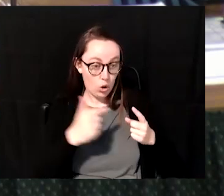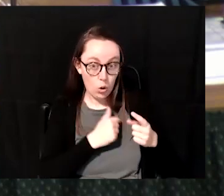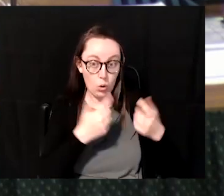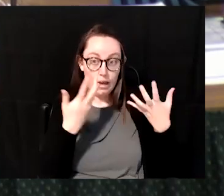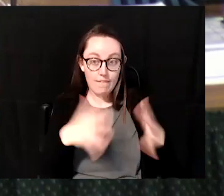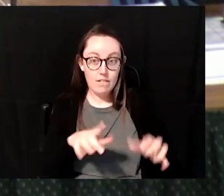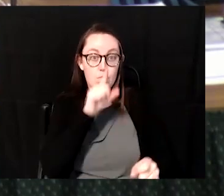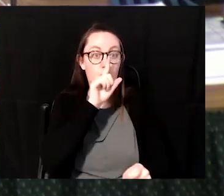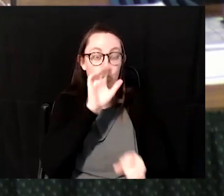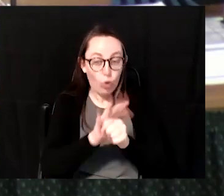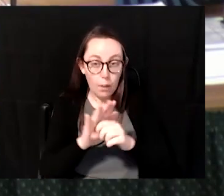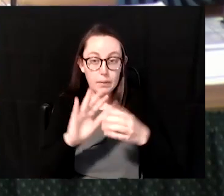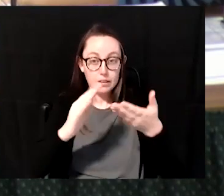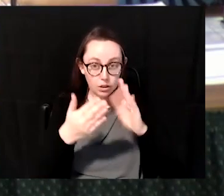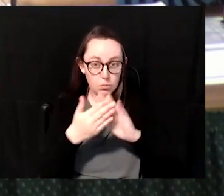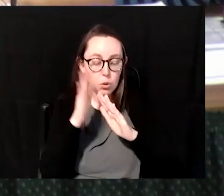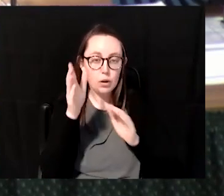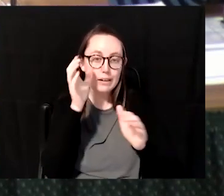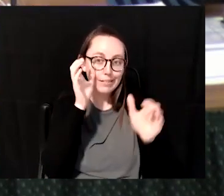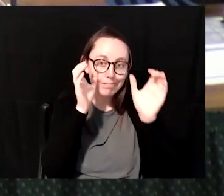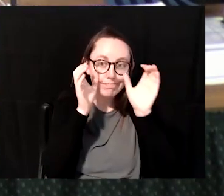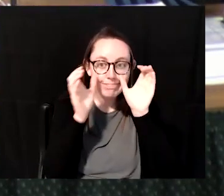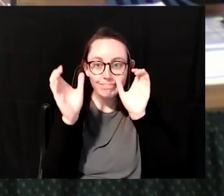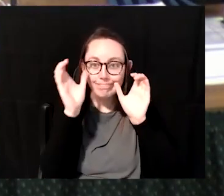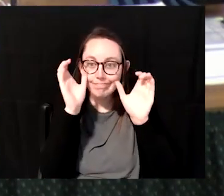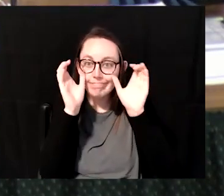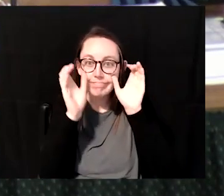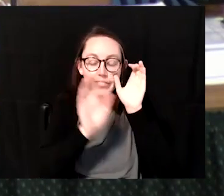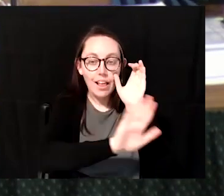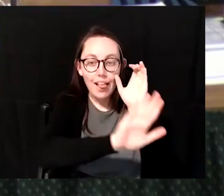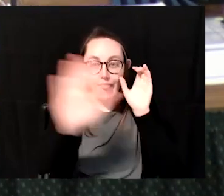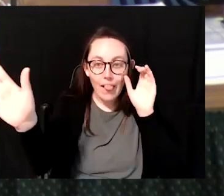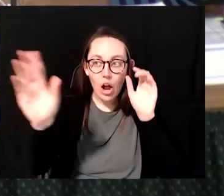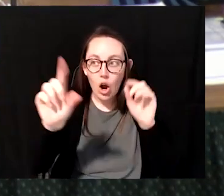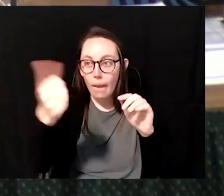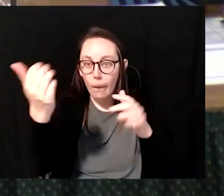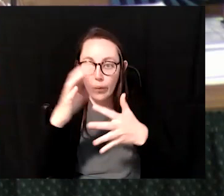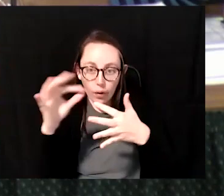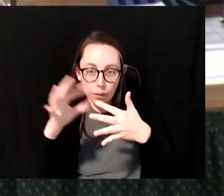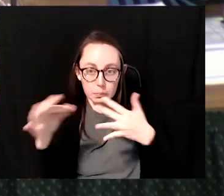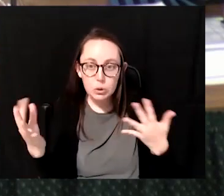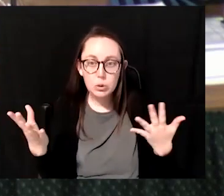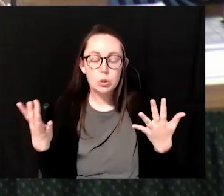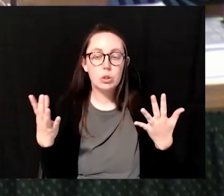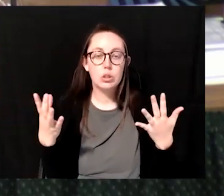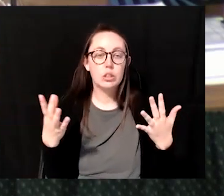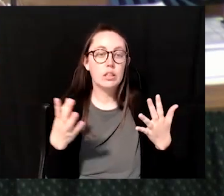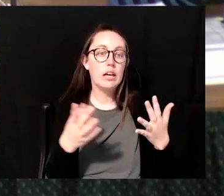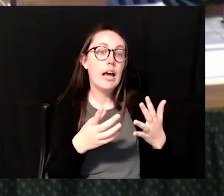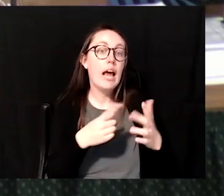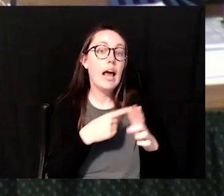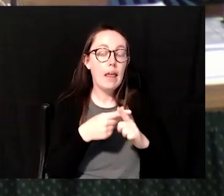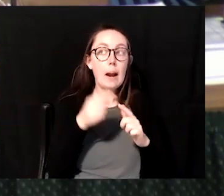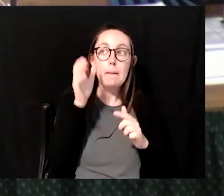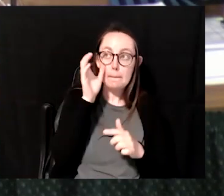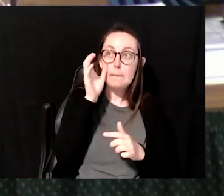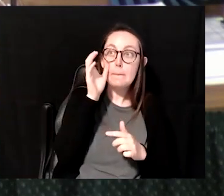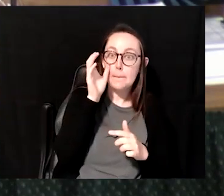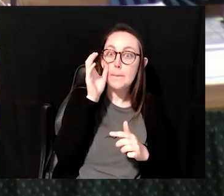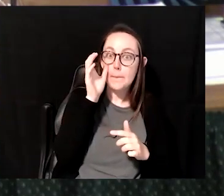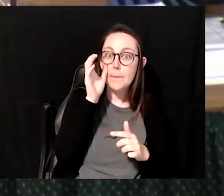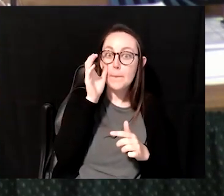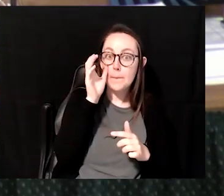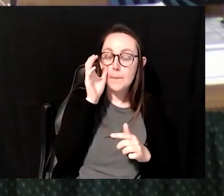their their Alternatives and and then decide how to how the money is best spent